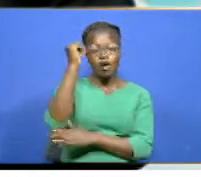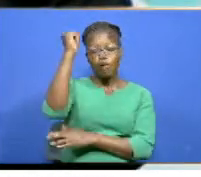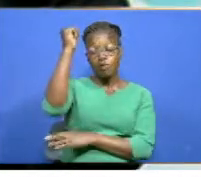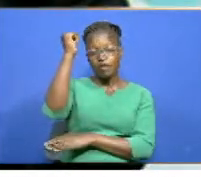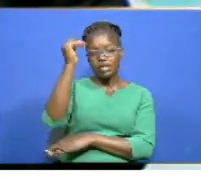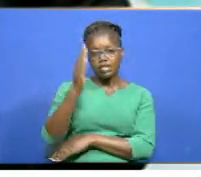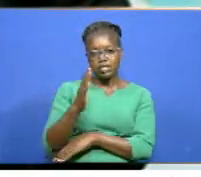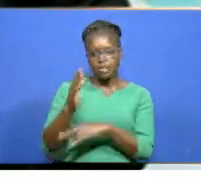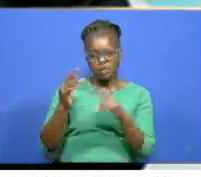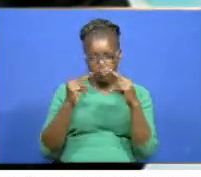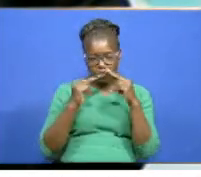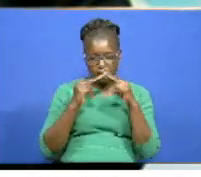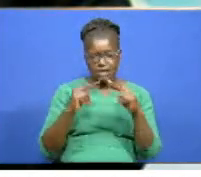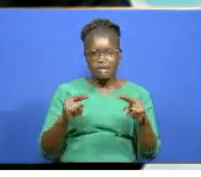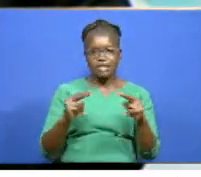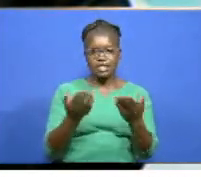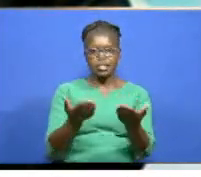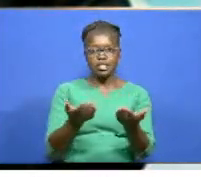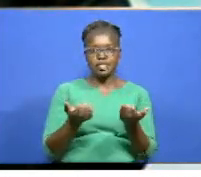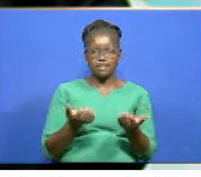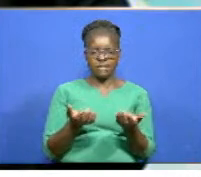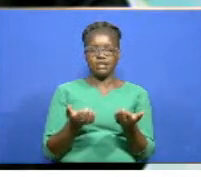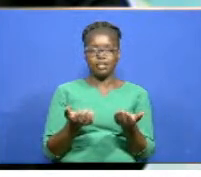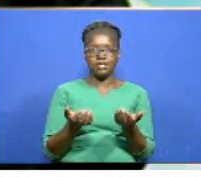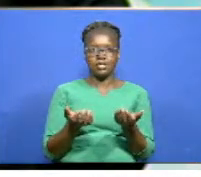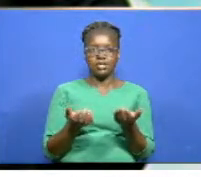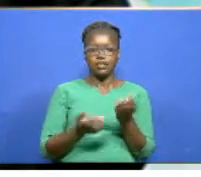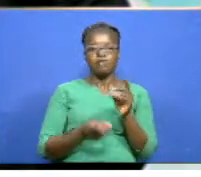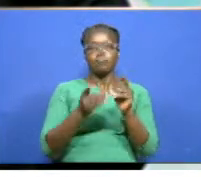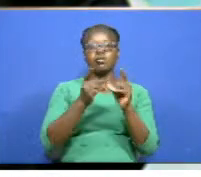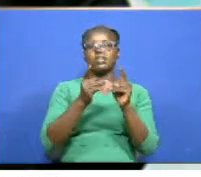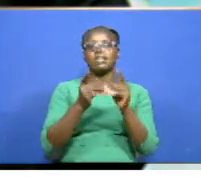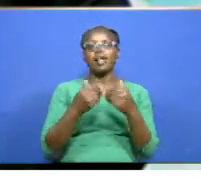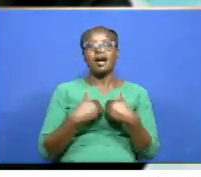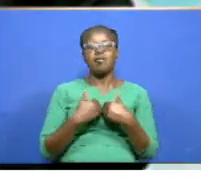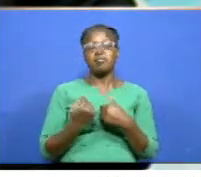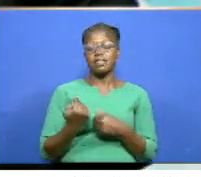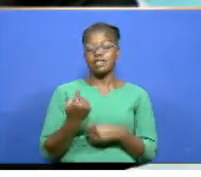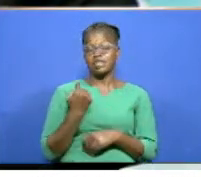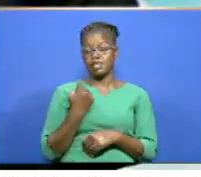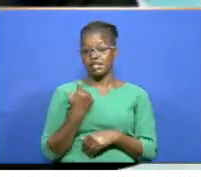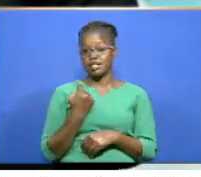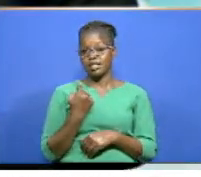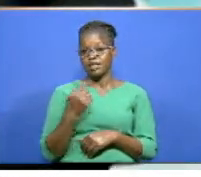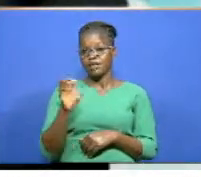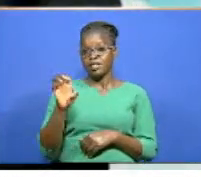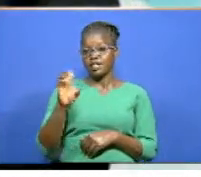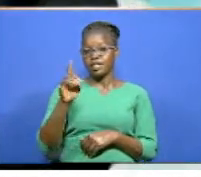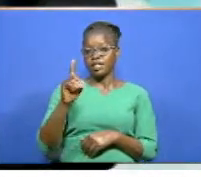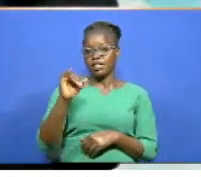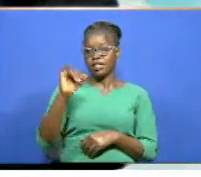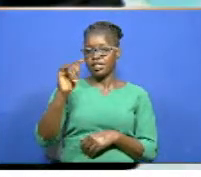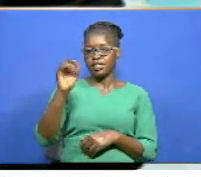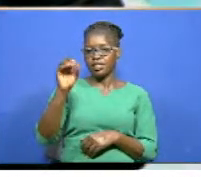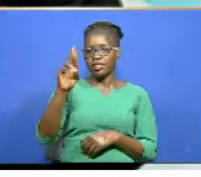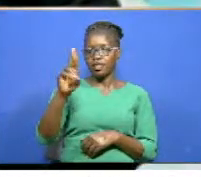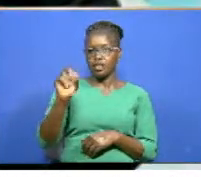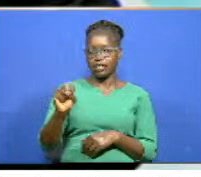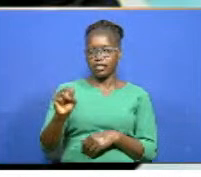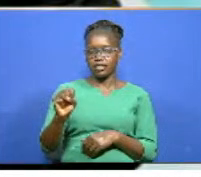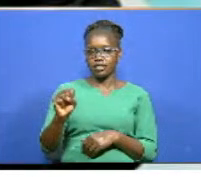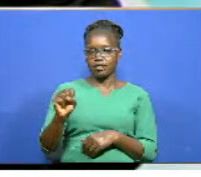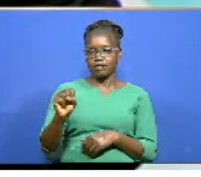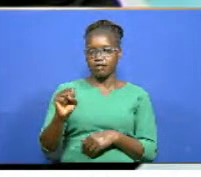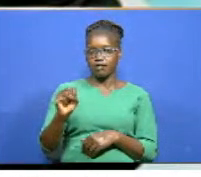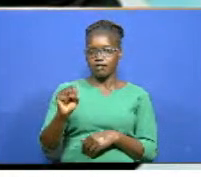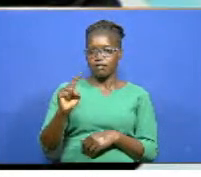observe the peace that is needed. They had a meeting with the Editors Guild. We will be also touching on that. But first things first, let's first